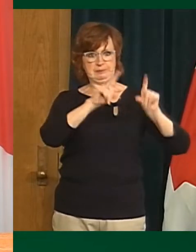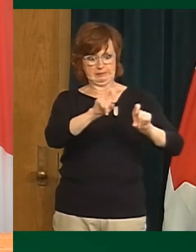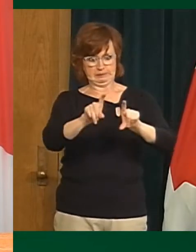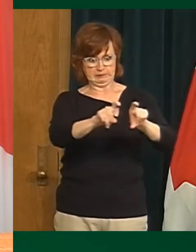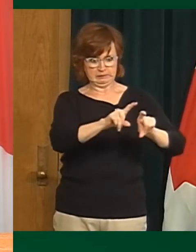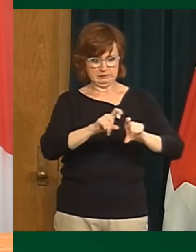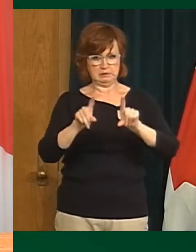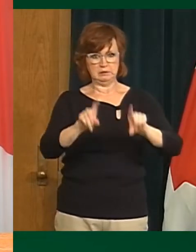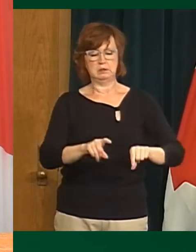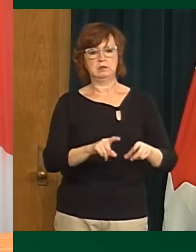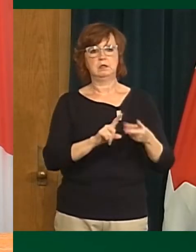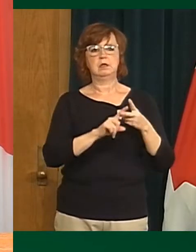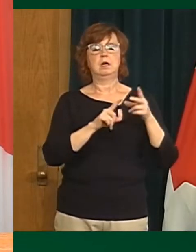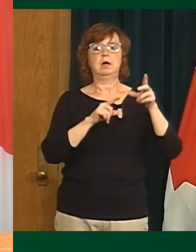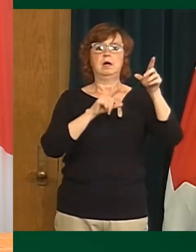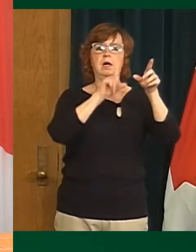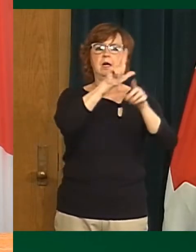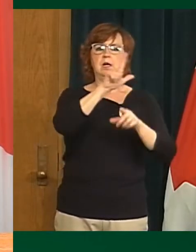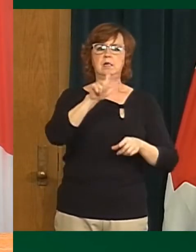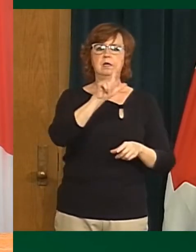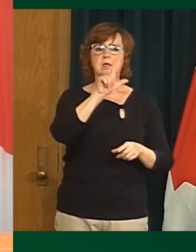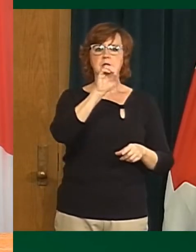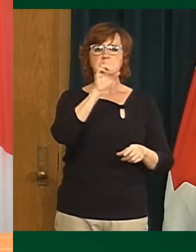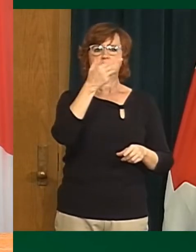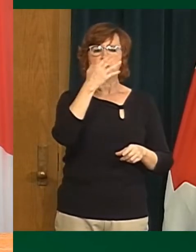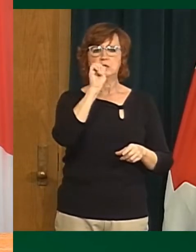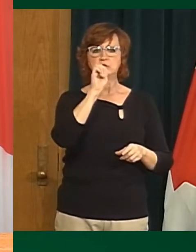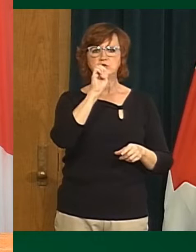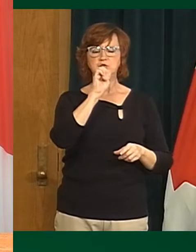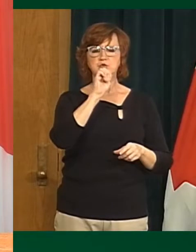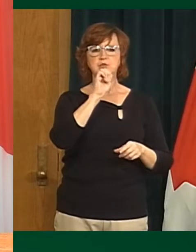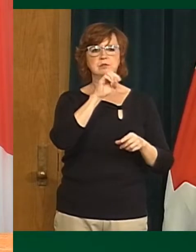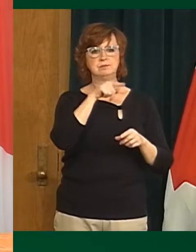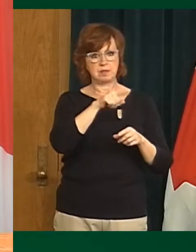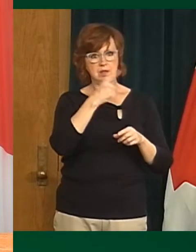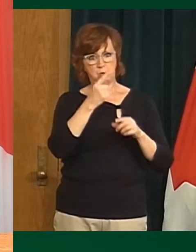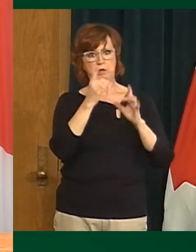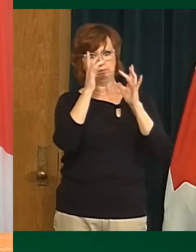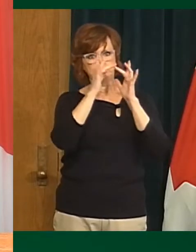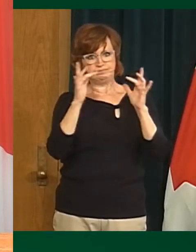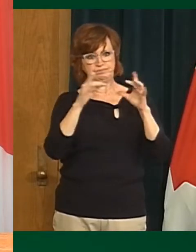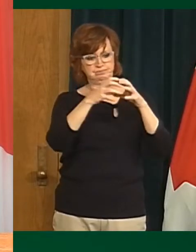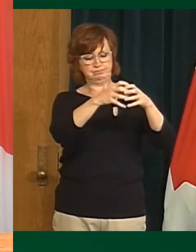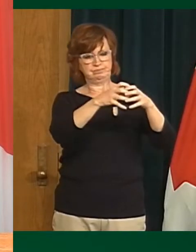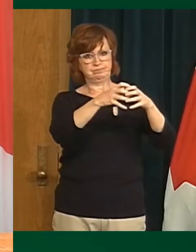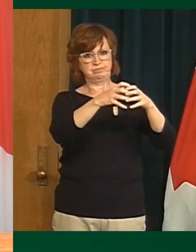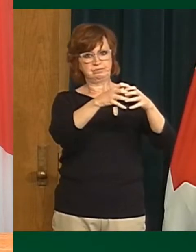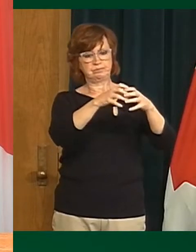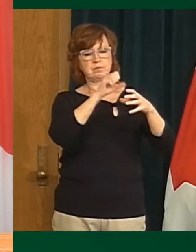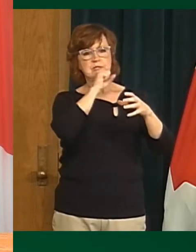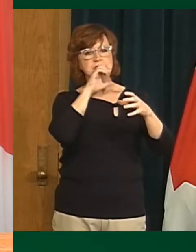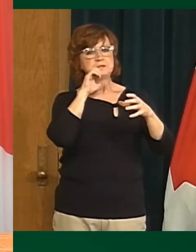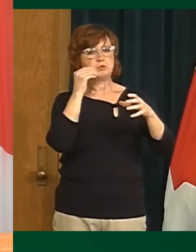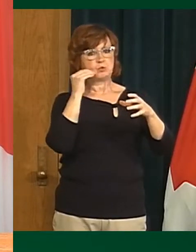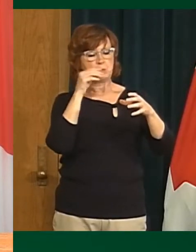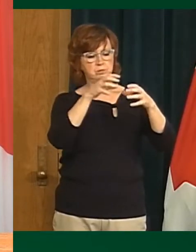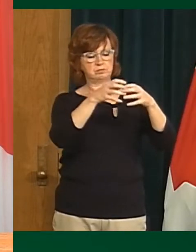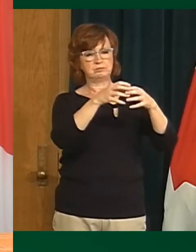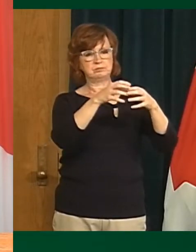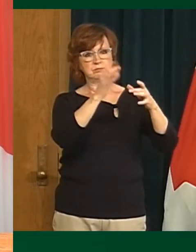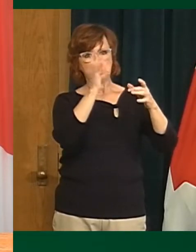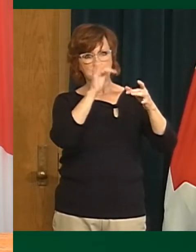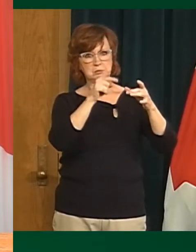isolated, where appropriate testing was done in people who may have had no symptoms at that time and later on developed symptoms. So I think we need